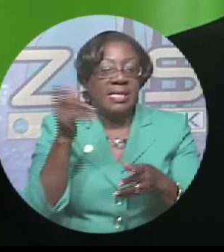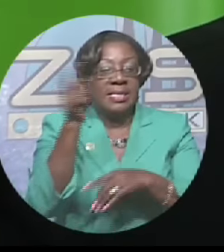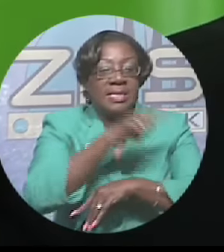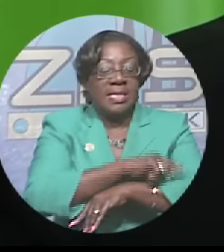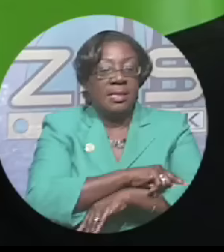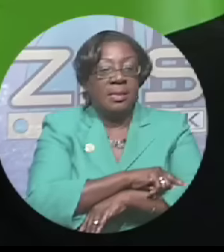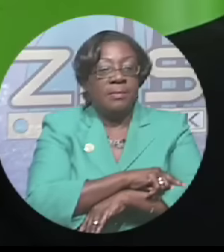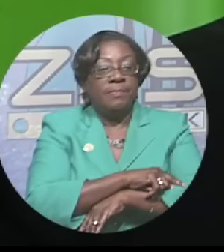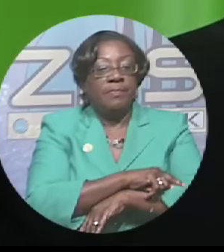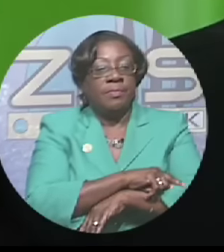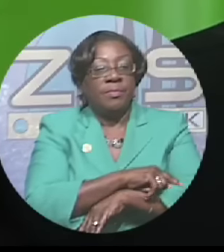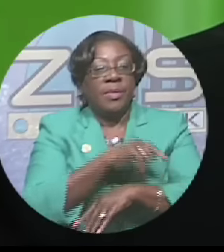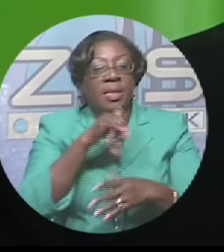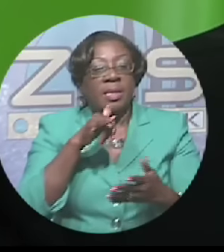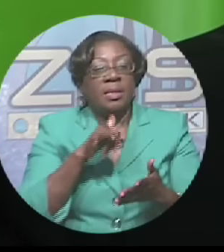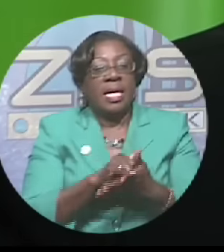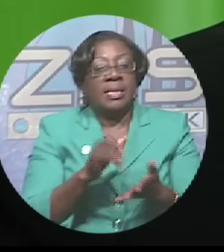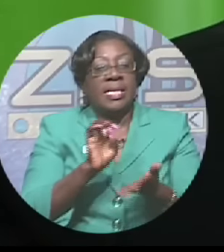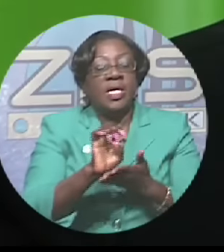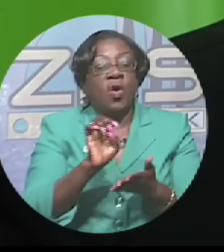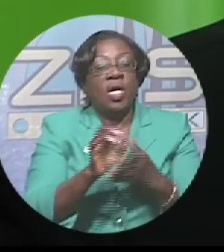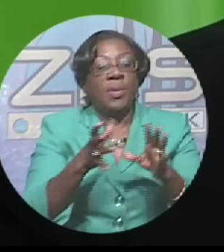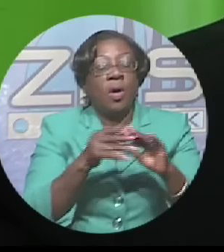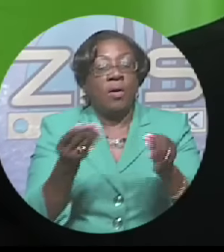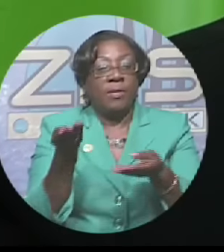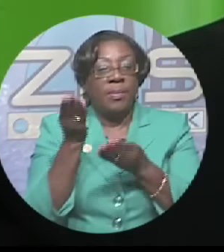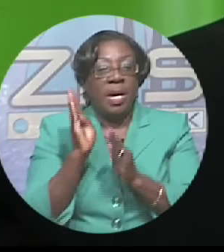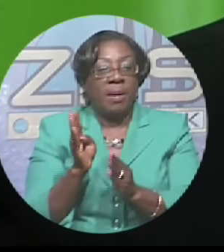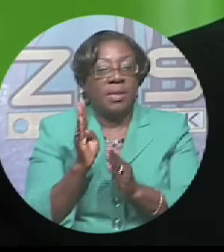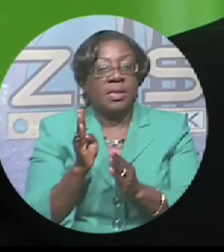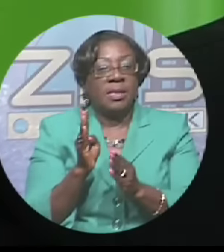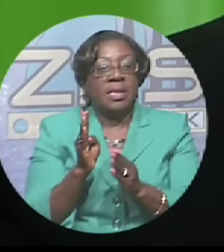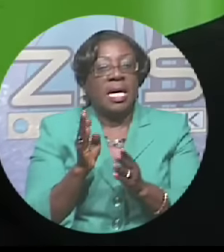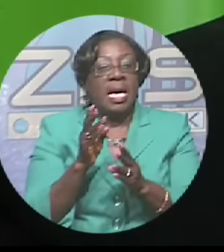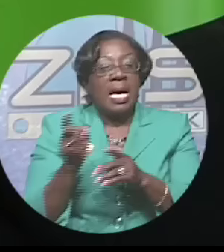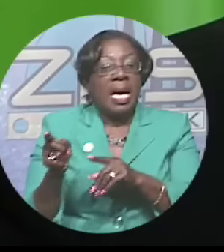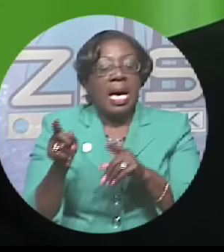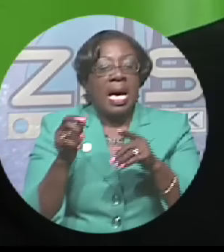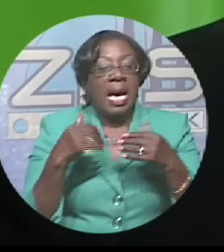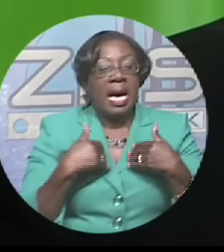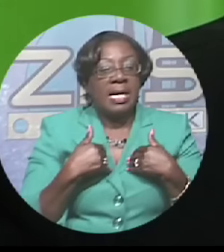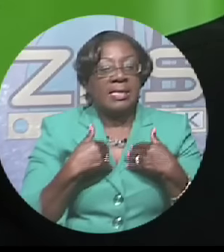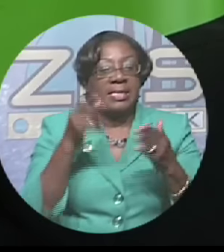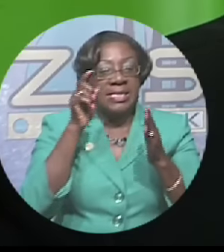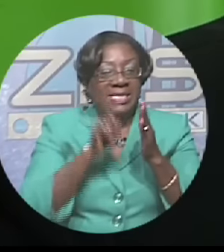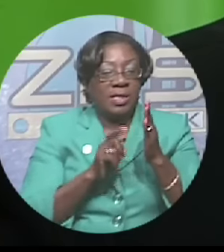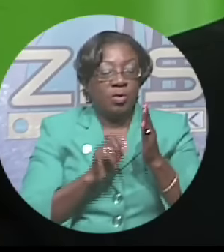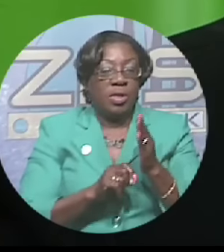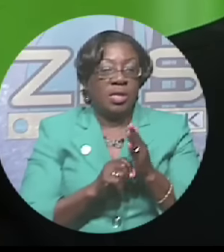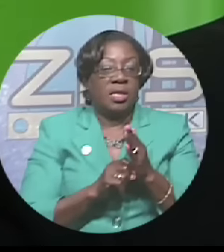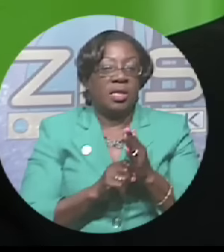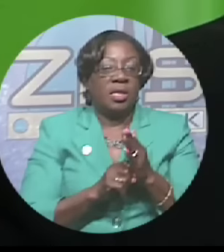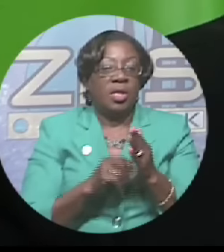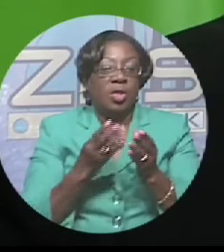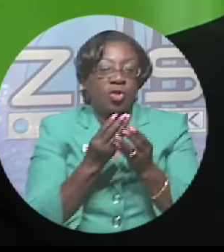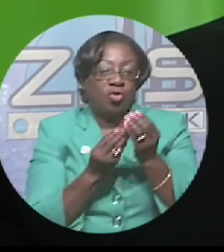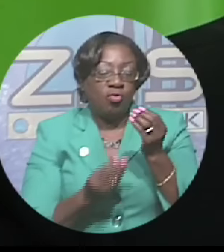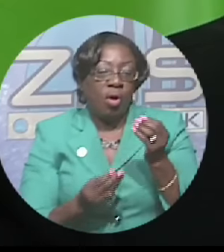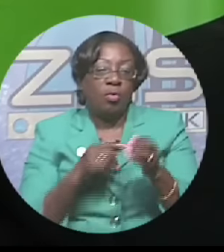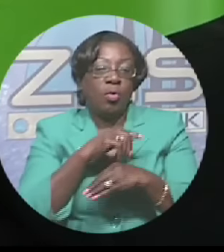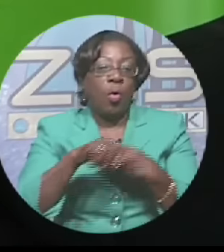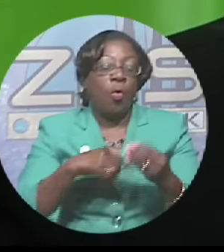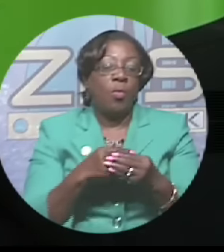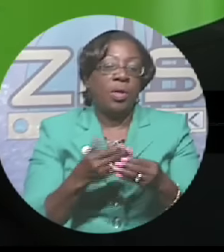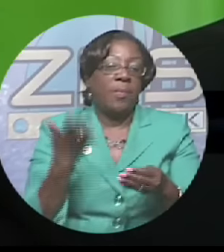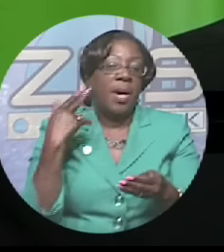the economy of the Bahamas has in fact decreased, shrunk over the